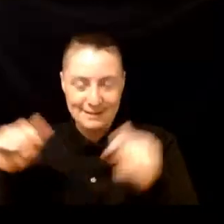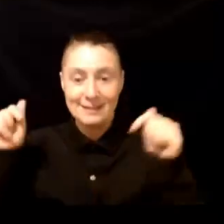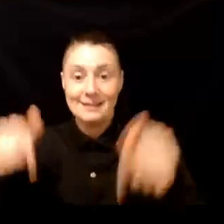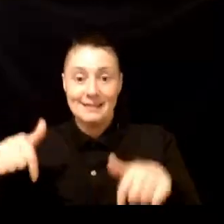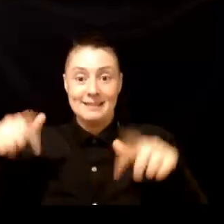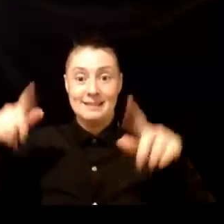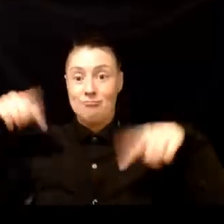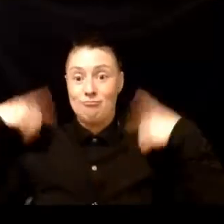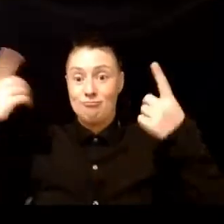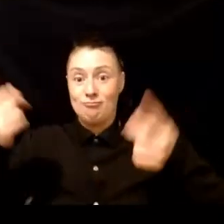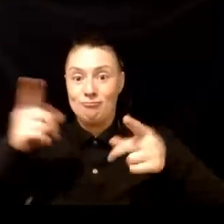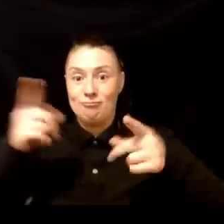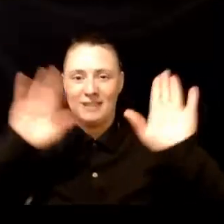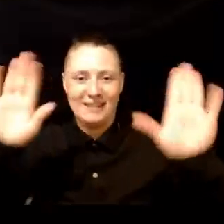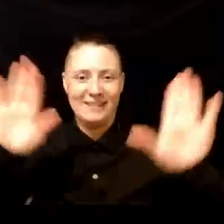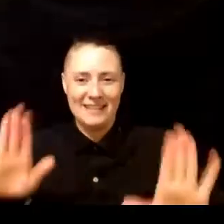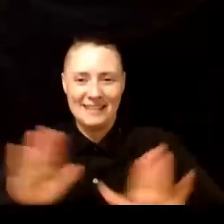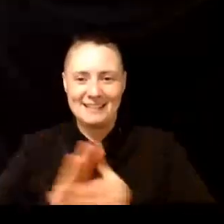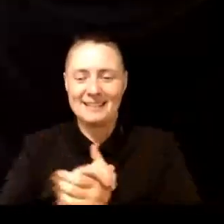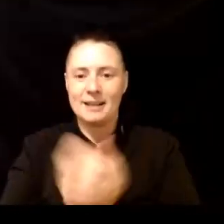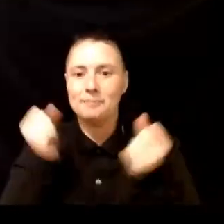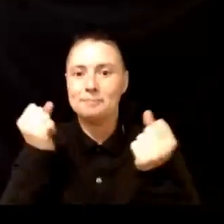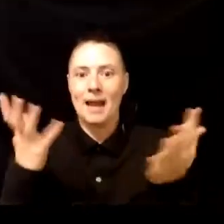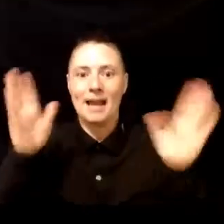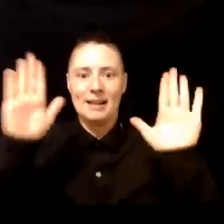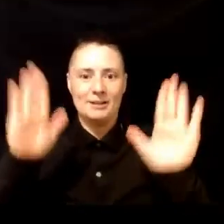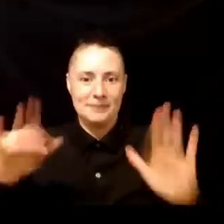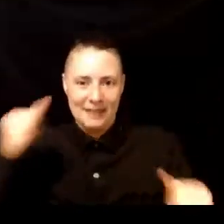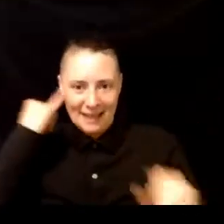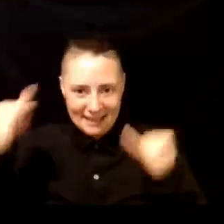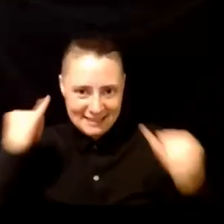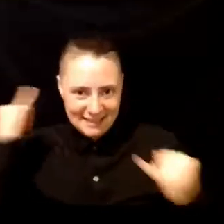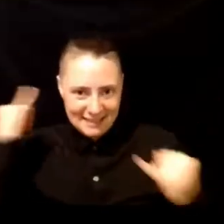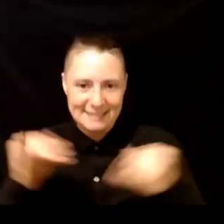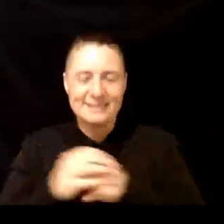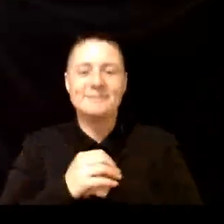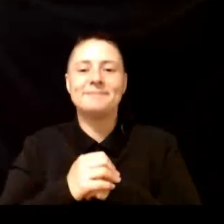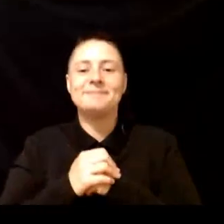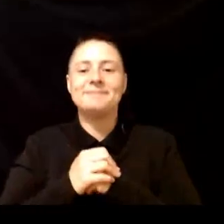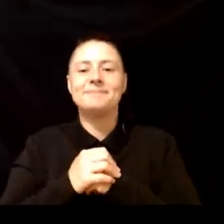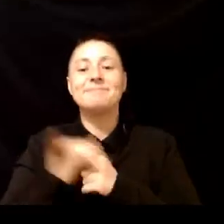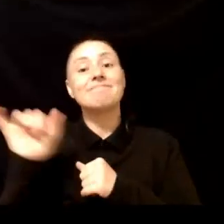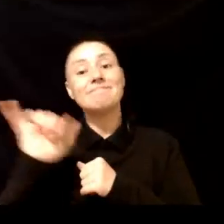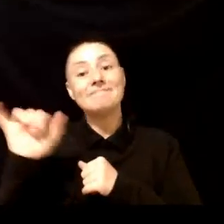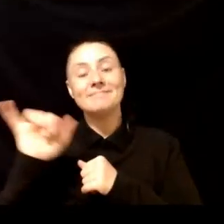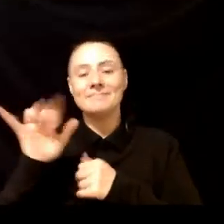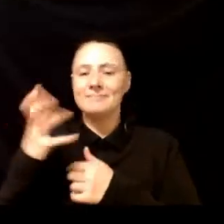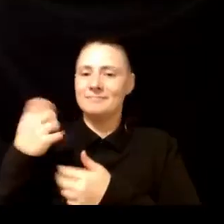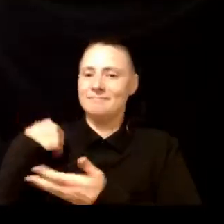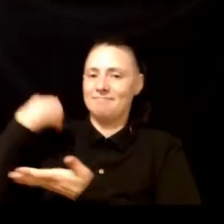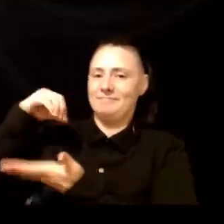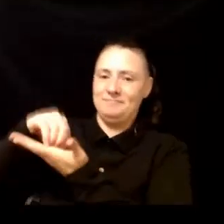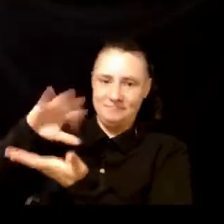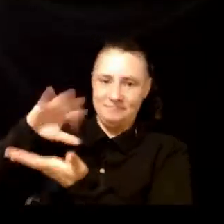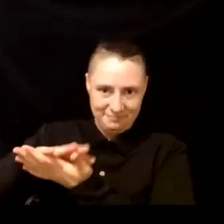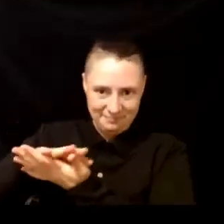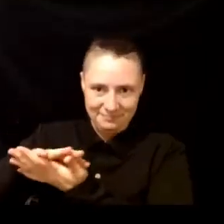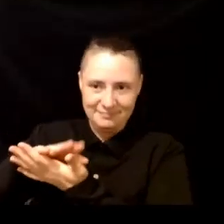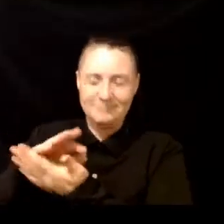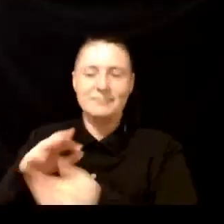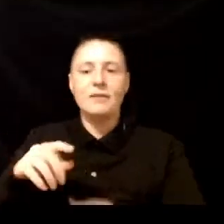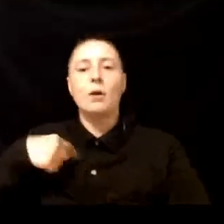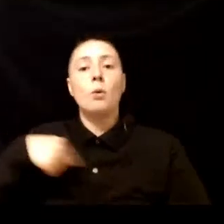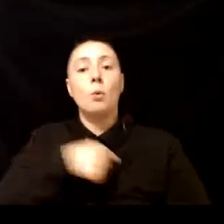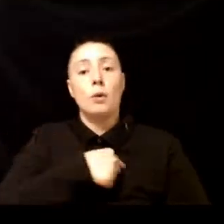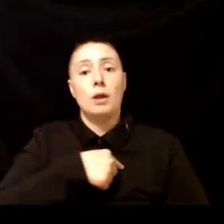There were so many great ideas. I also want to note that we are